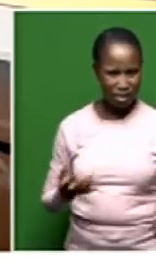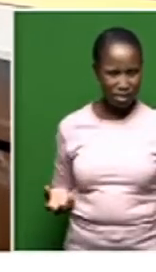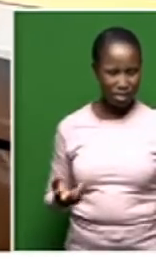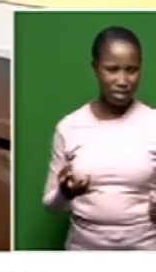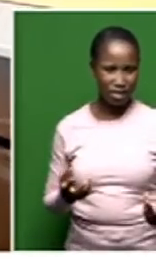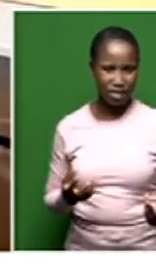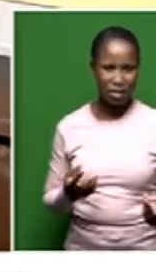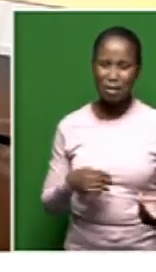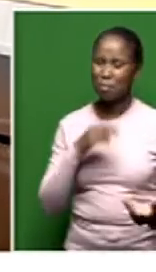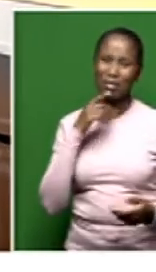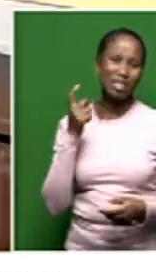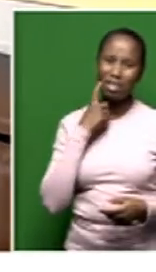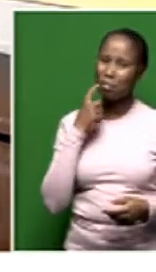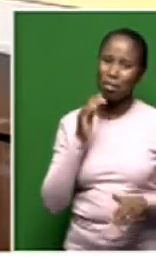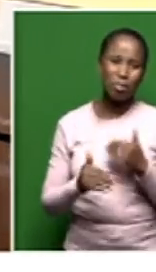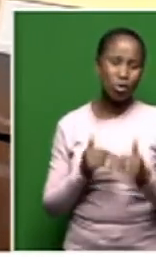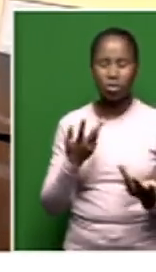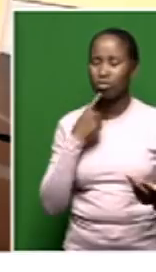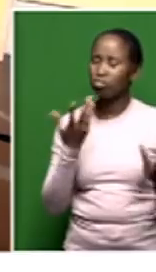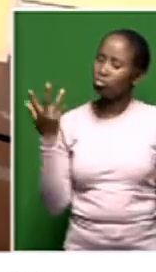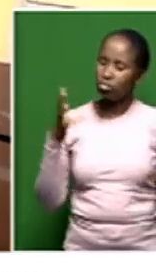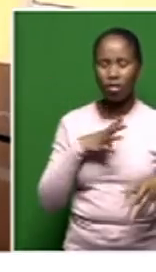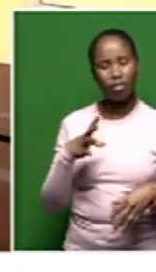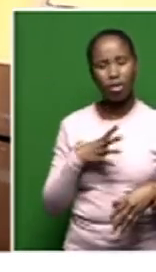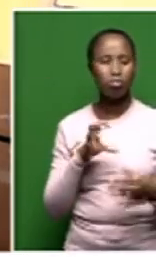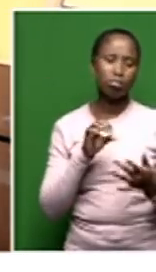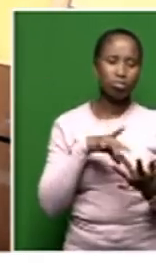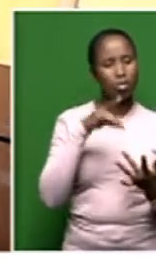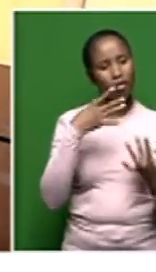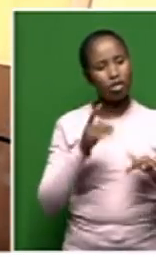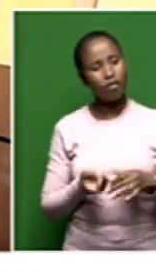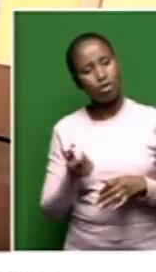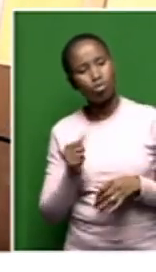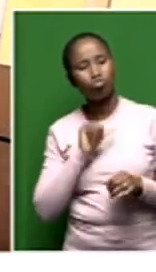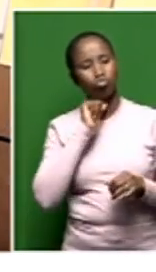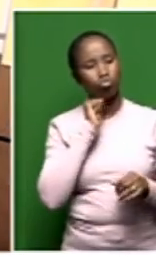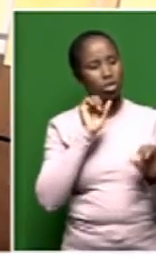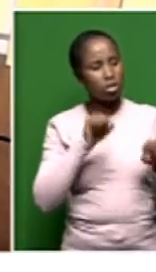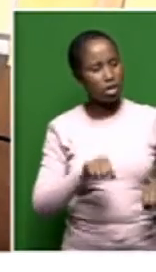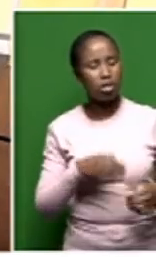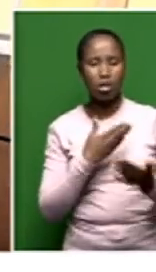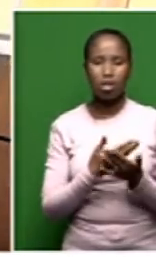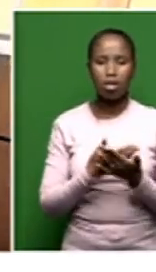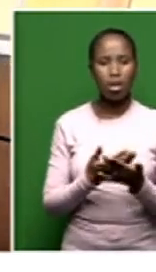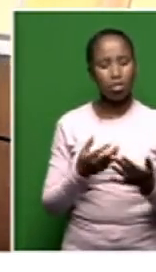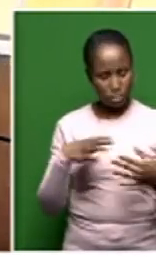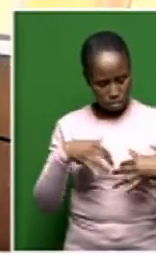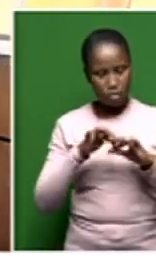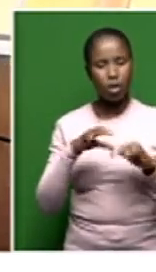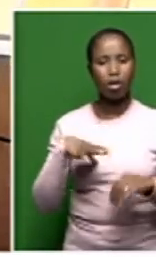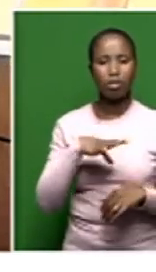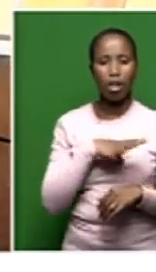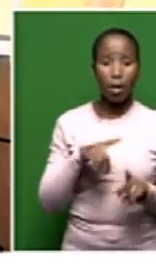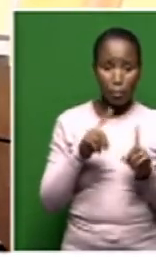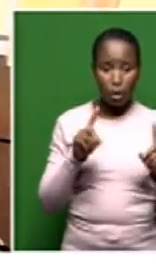Why isn't it a simple, straightforward process of, okay, we've been elected, those of us who are here, who formed this council, and all we